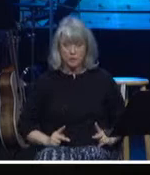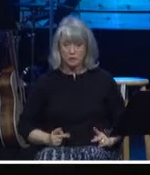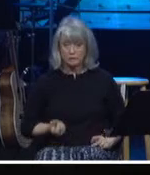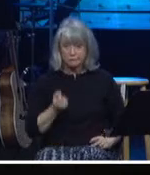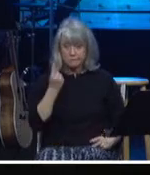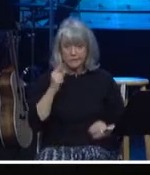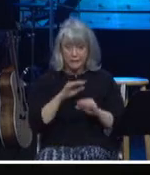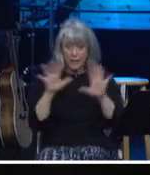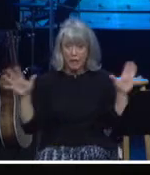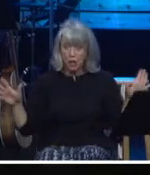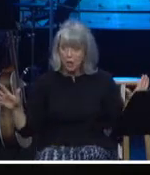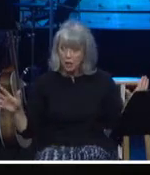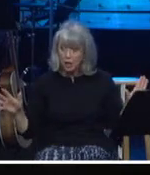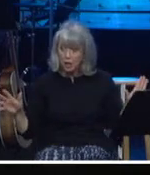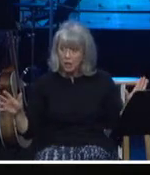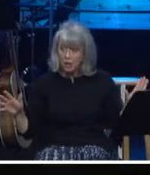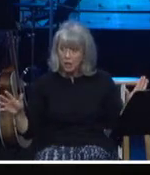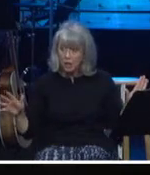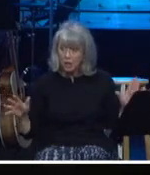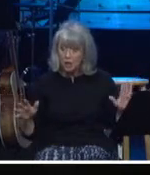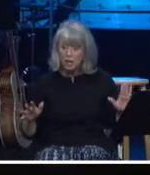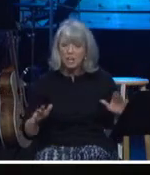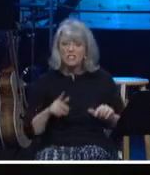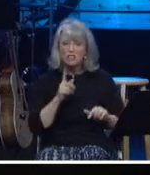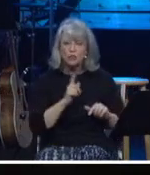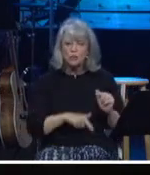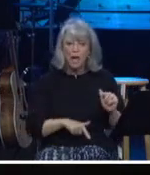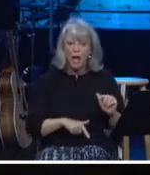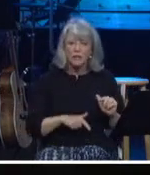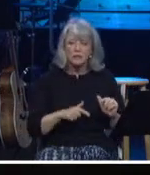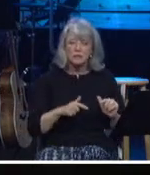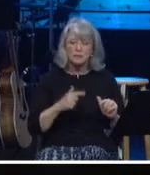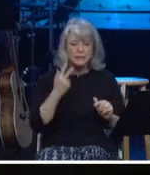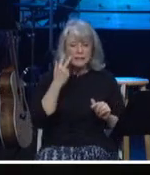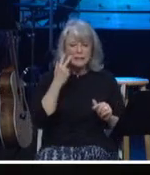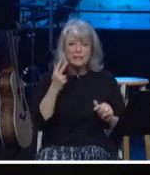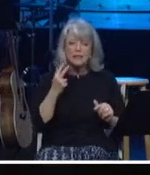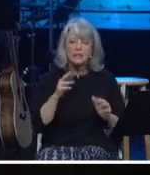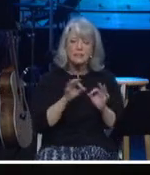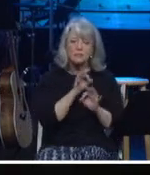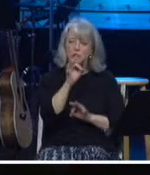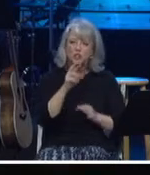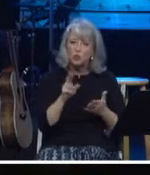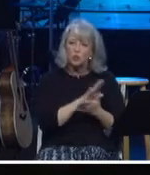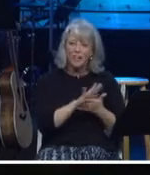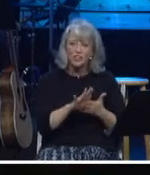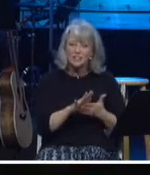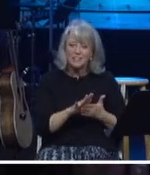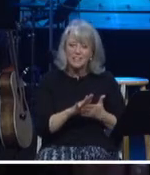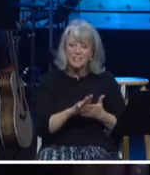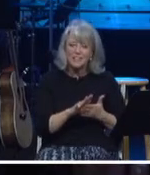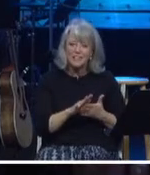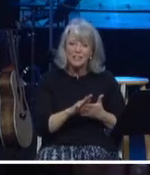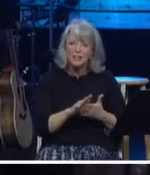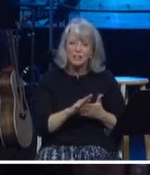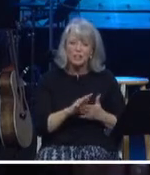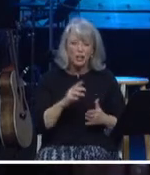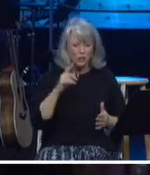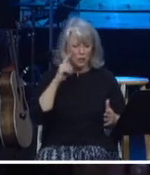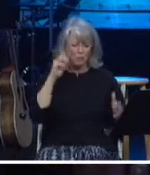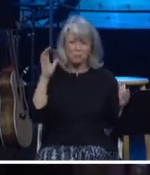point. You can't see rightfully spiritually. You believe your own